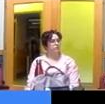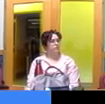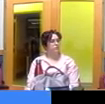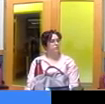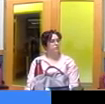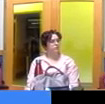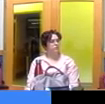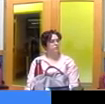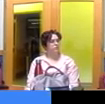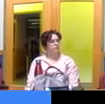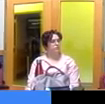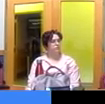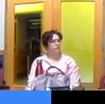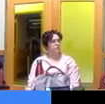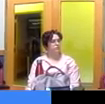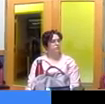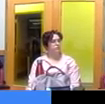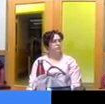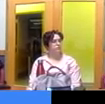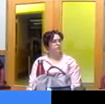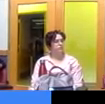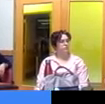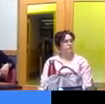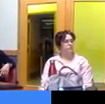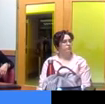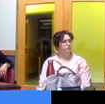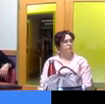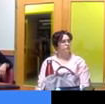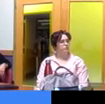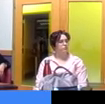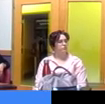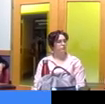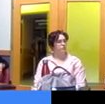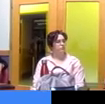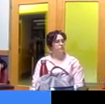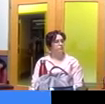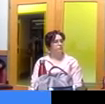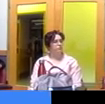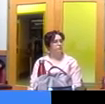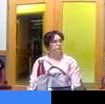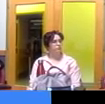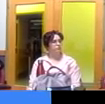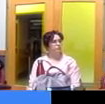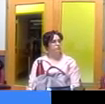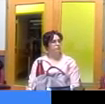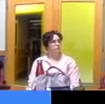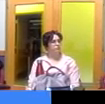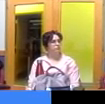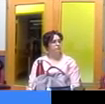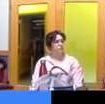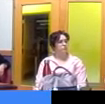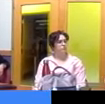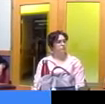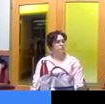section I feel like that's most important here. The bleeding and the cramping with the medication is definitely heavier than a period and can last for several